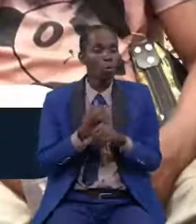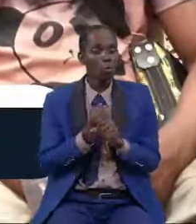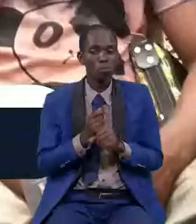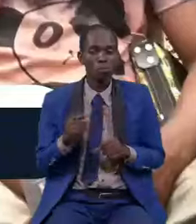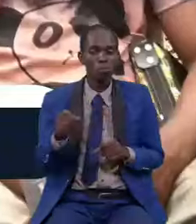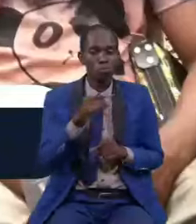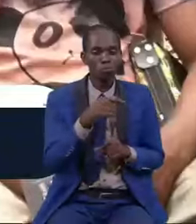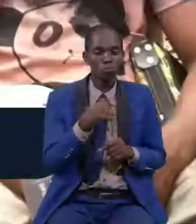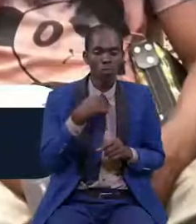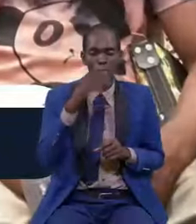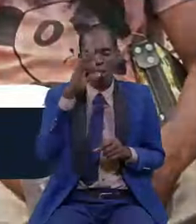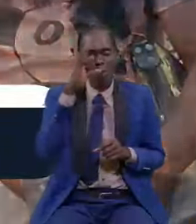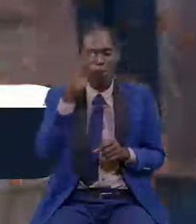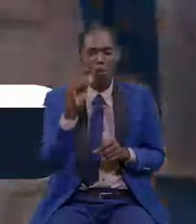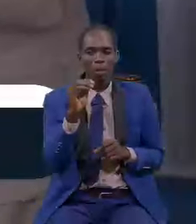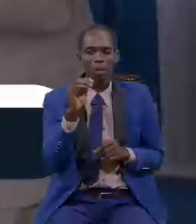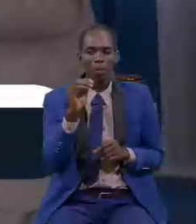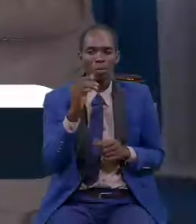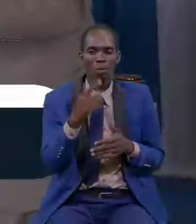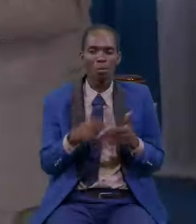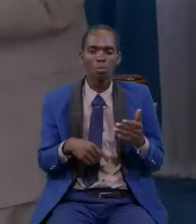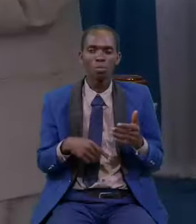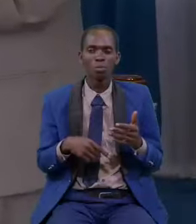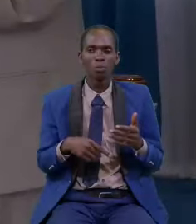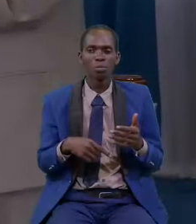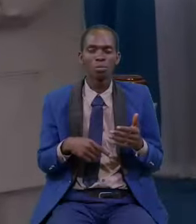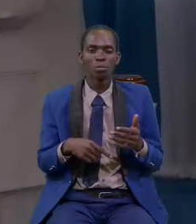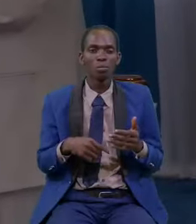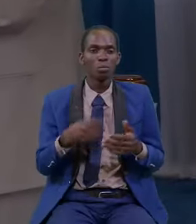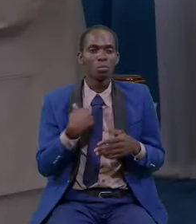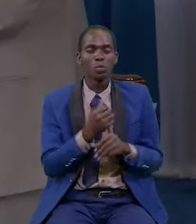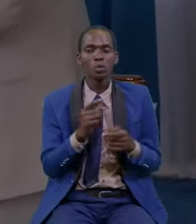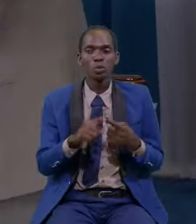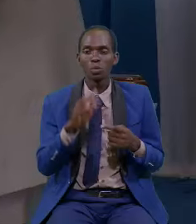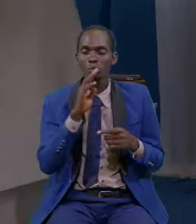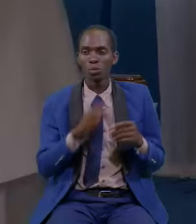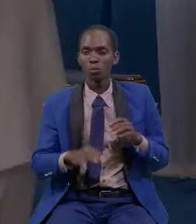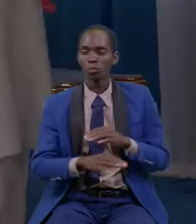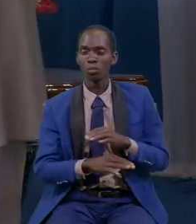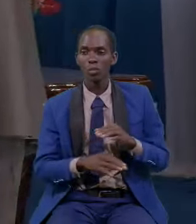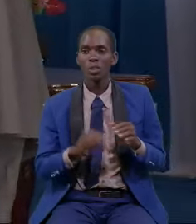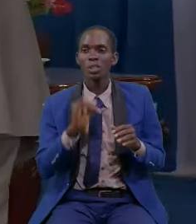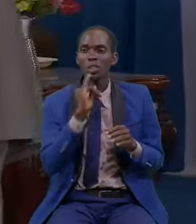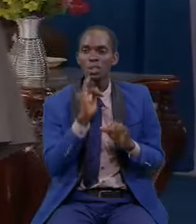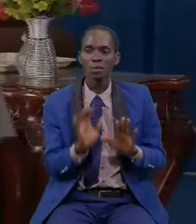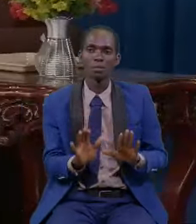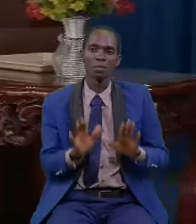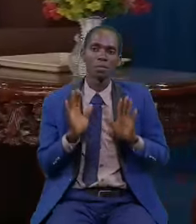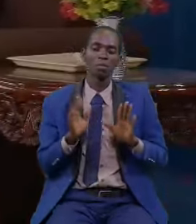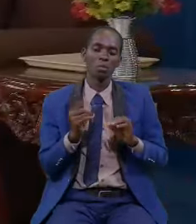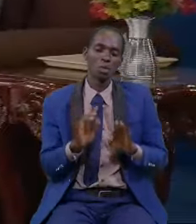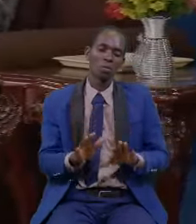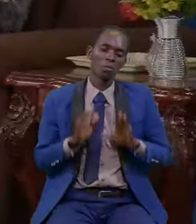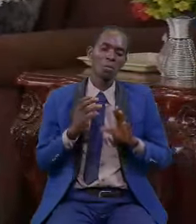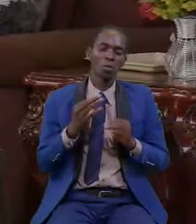be subject unto bondage? Fear. The fear of death. Sometimes